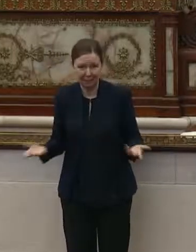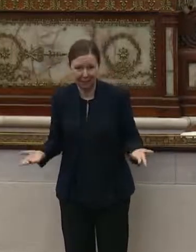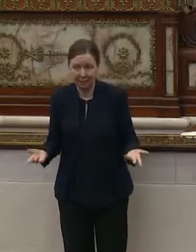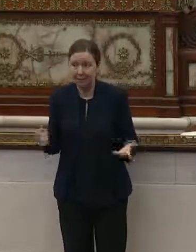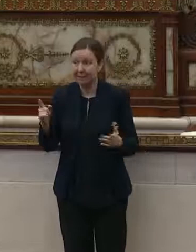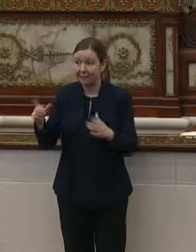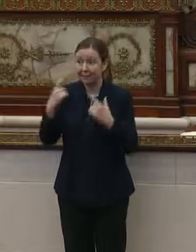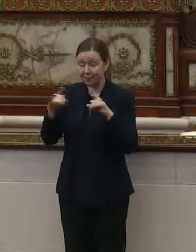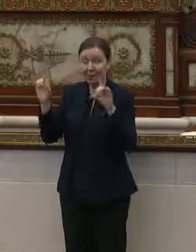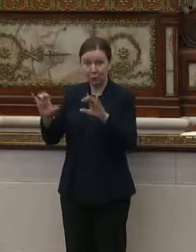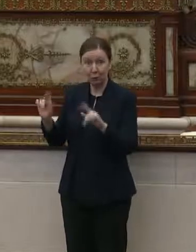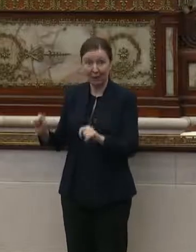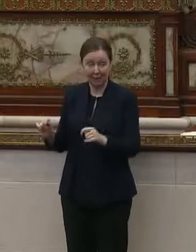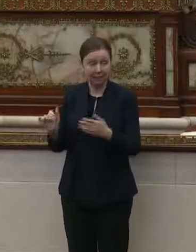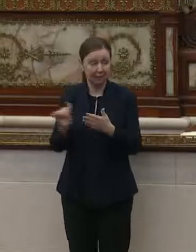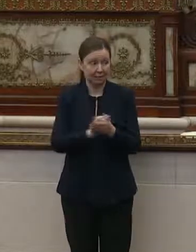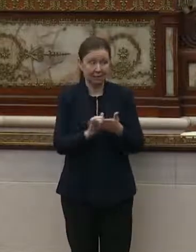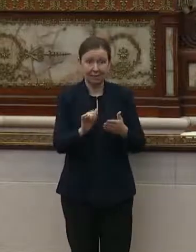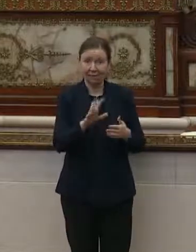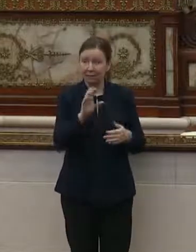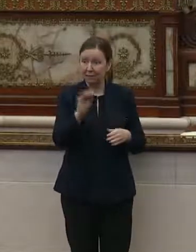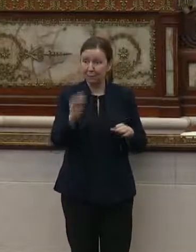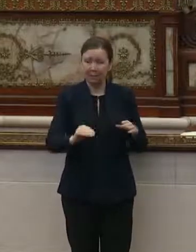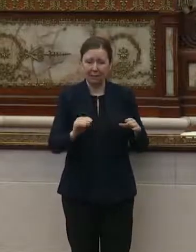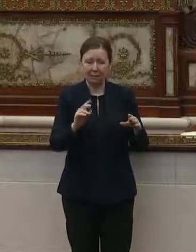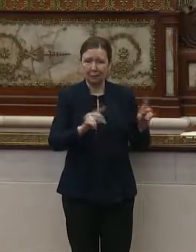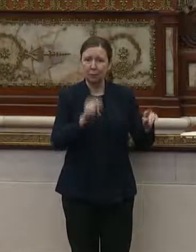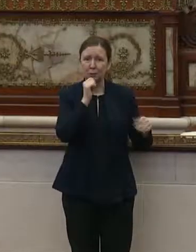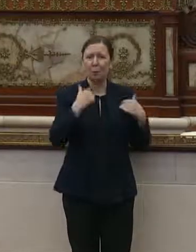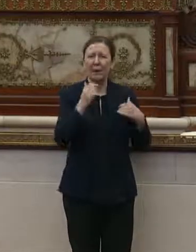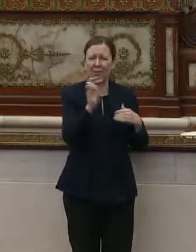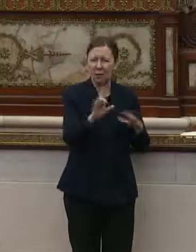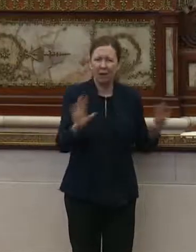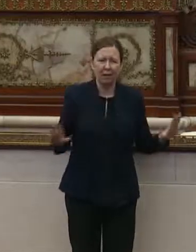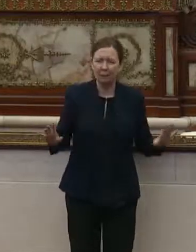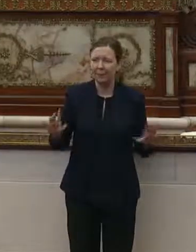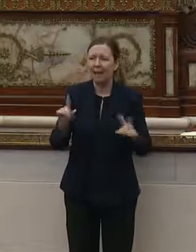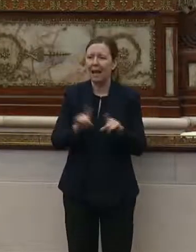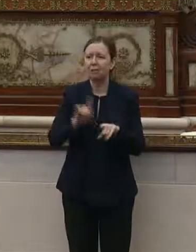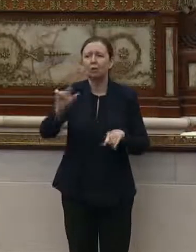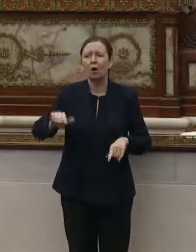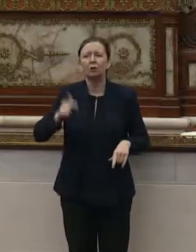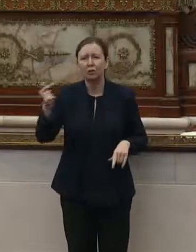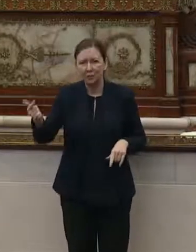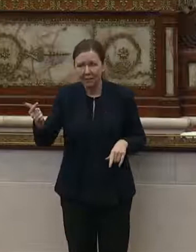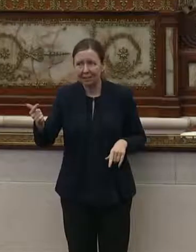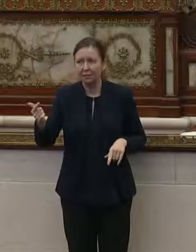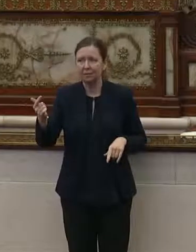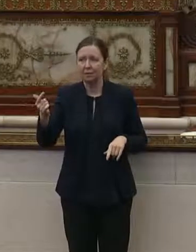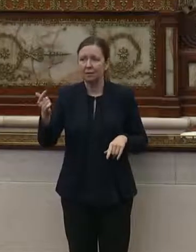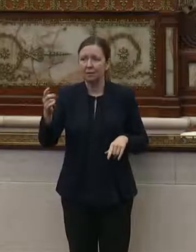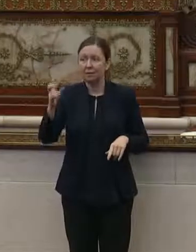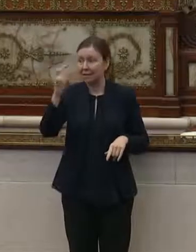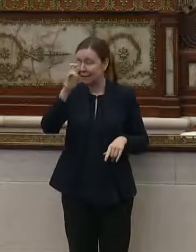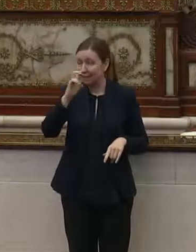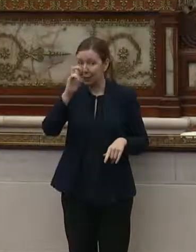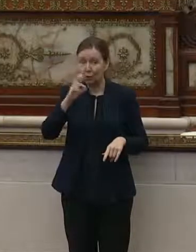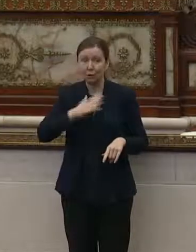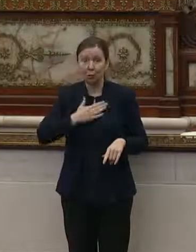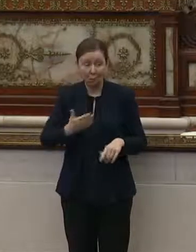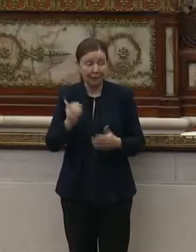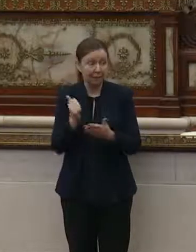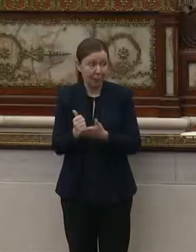doing it. And New York, the people have less, 50% of the people don't have a car. I'm just saying as an alternative, and we have, by the way, Eagles are willing to